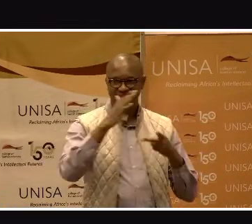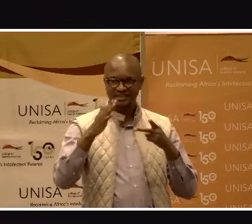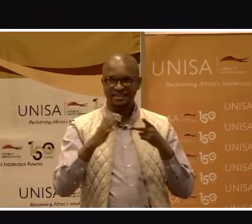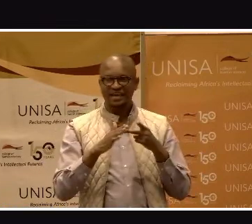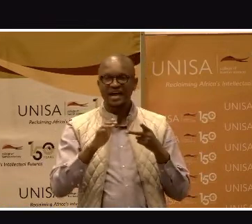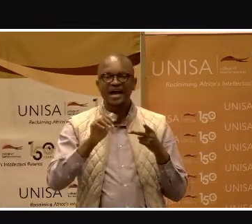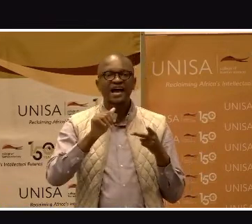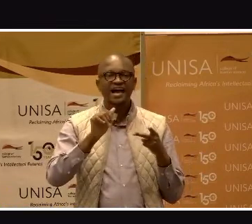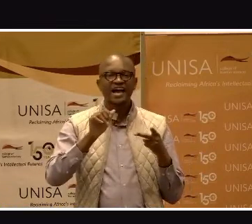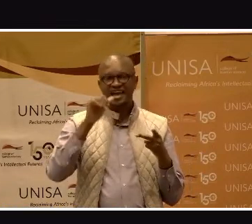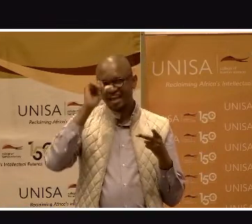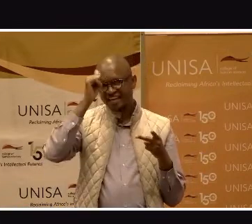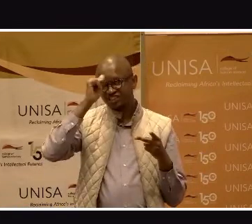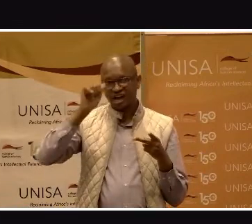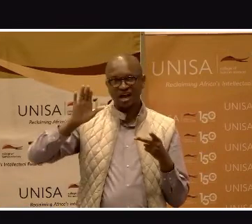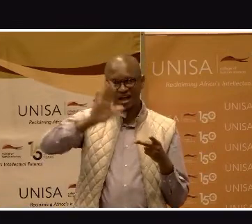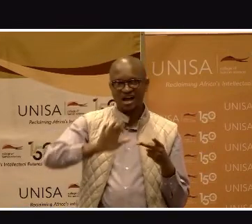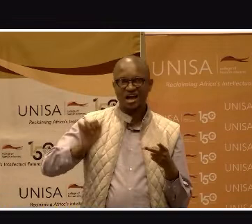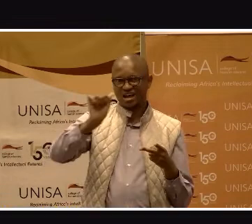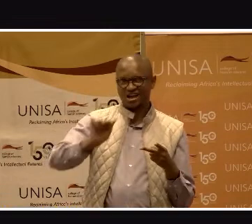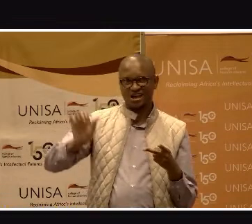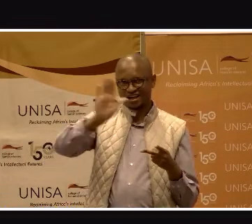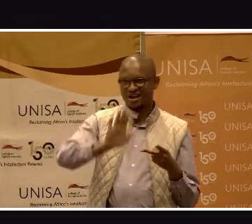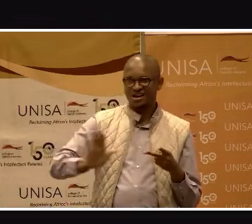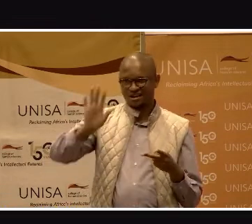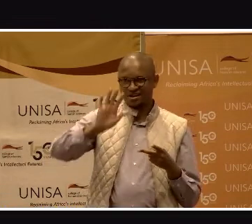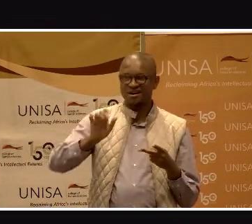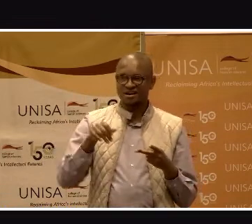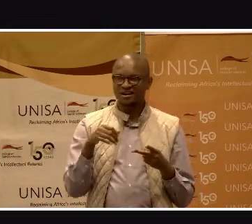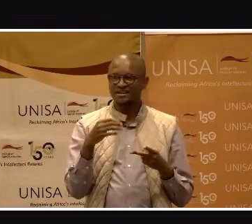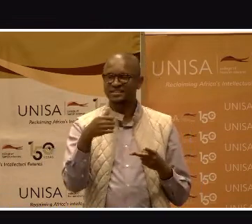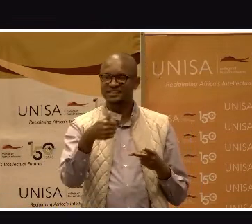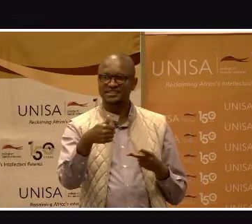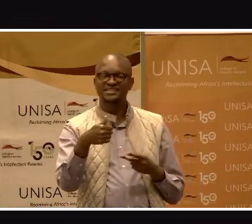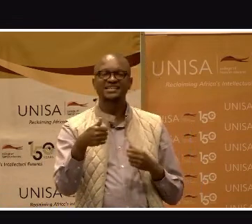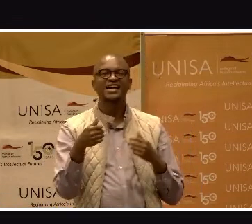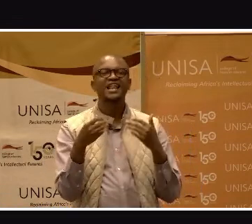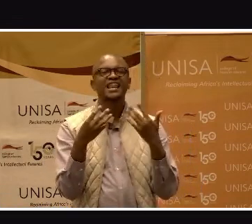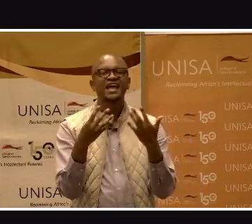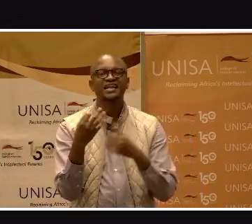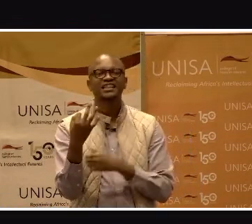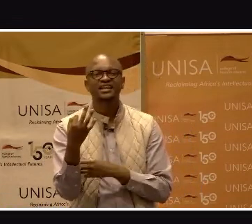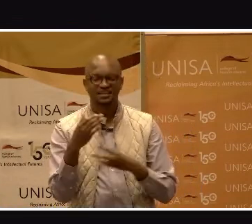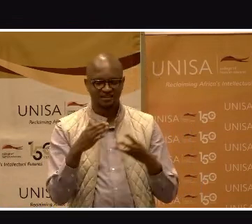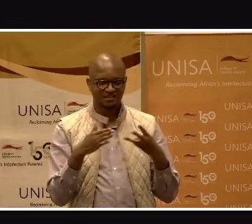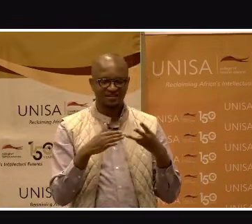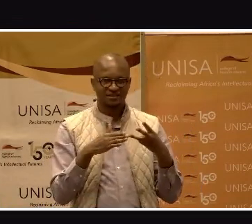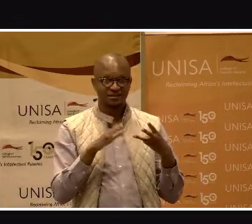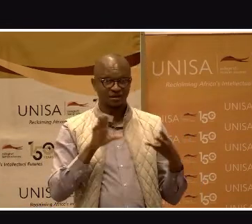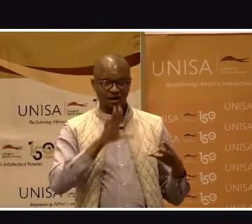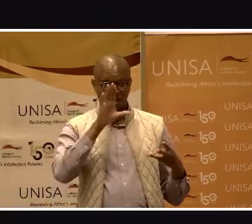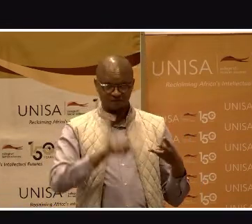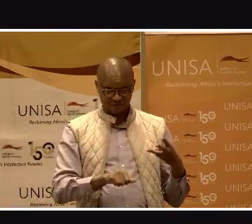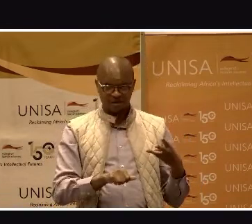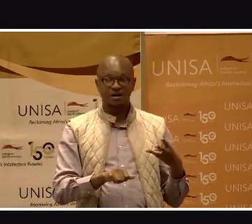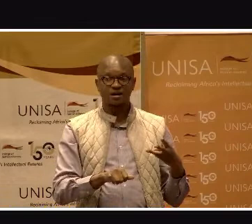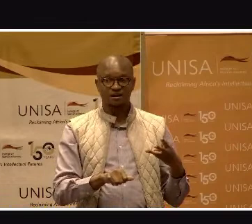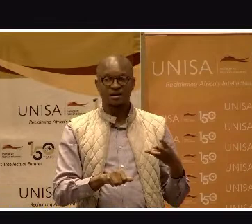with 693, followed by Africa, which may also close to losing